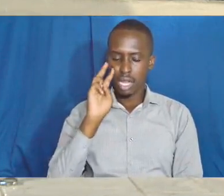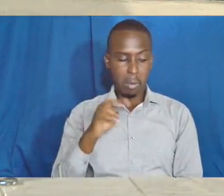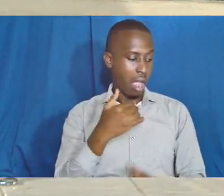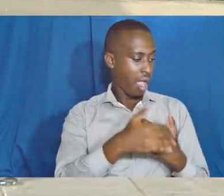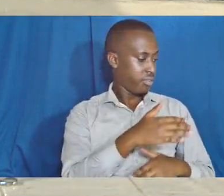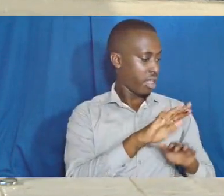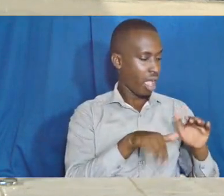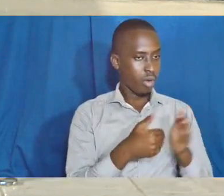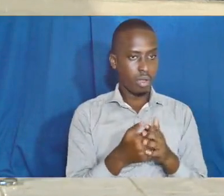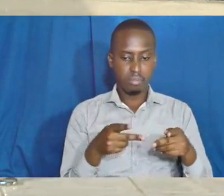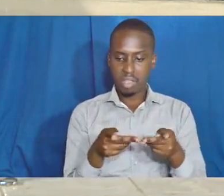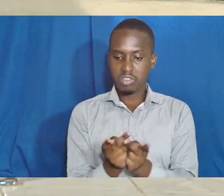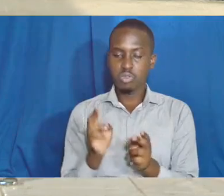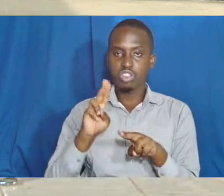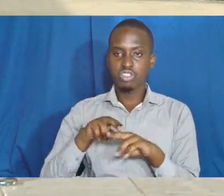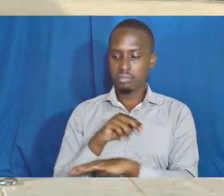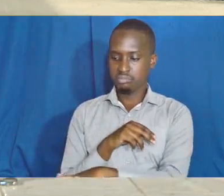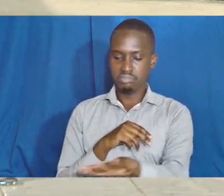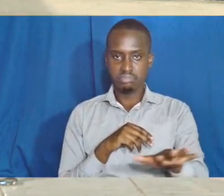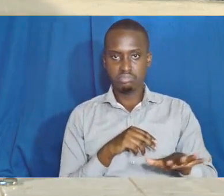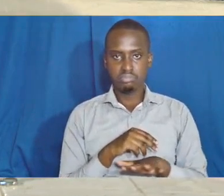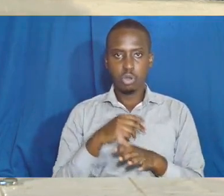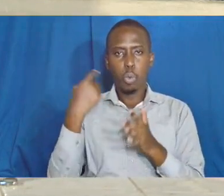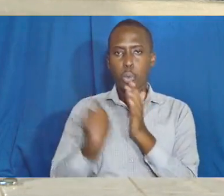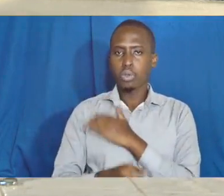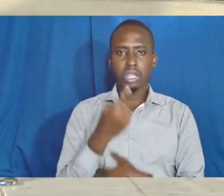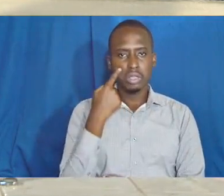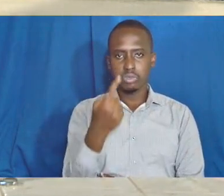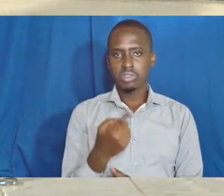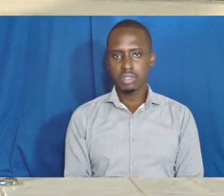you are seated now. What can you see?